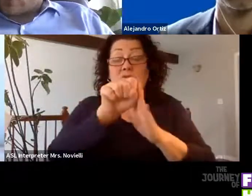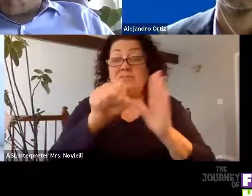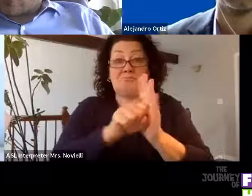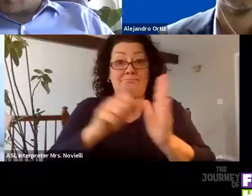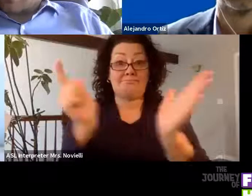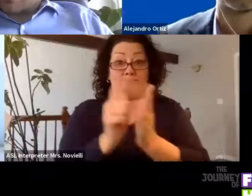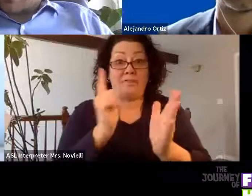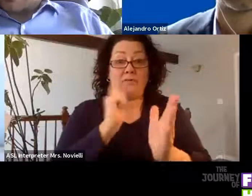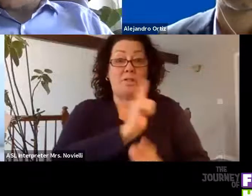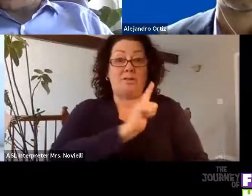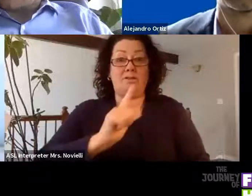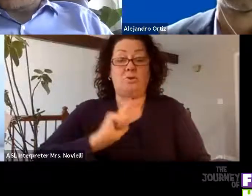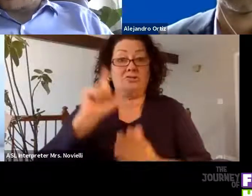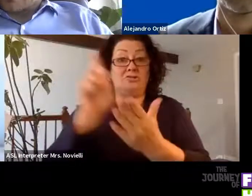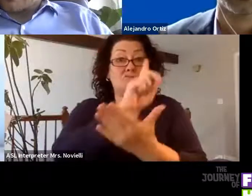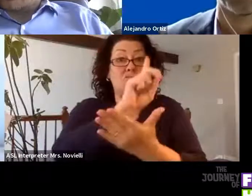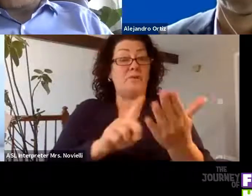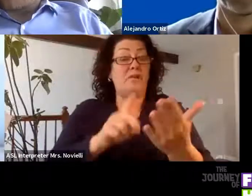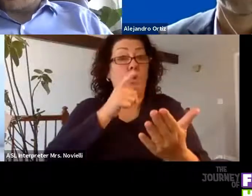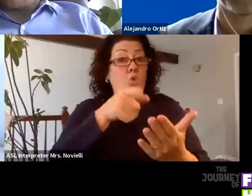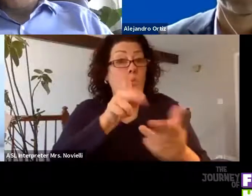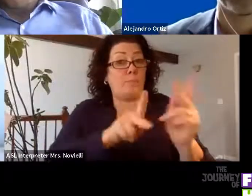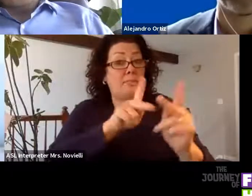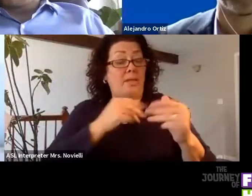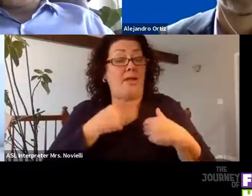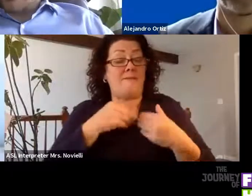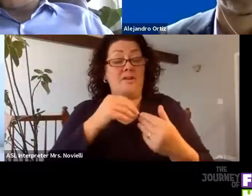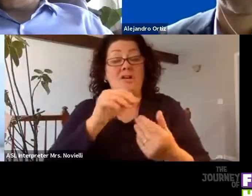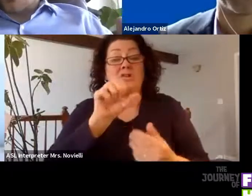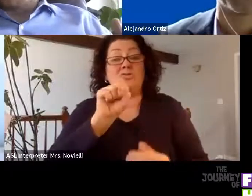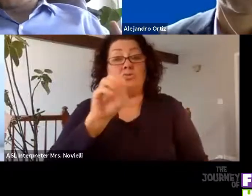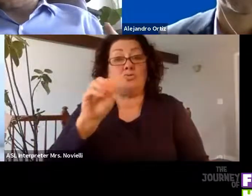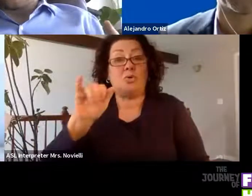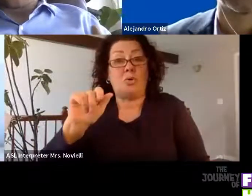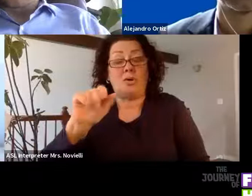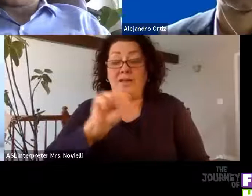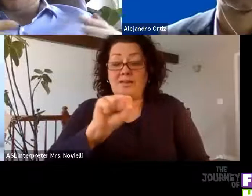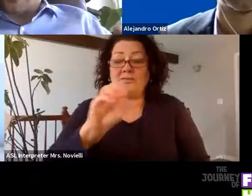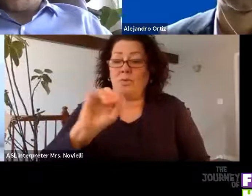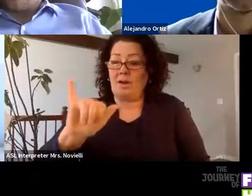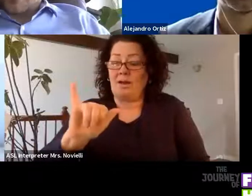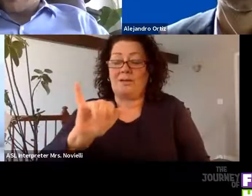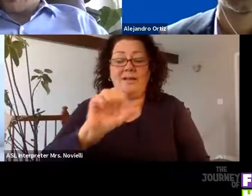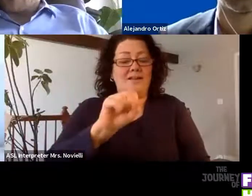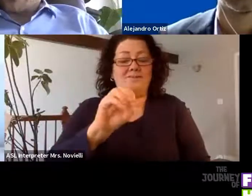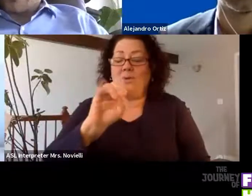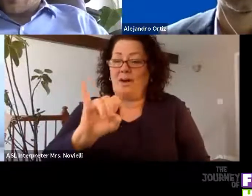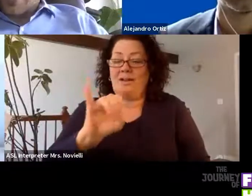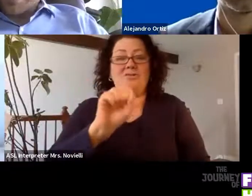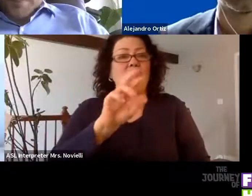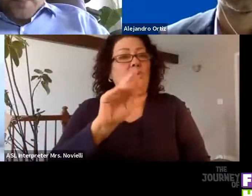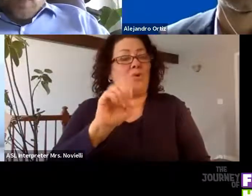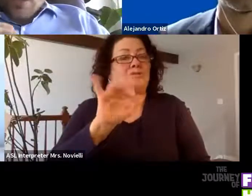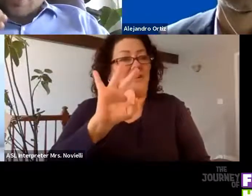for landlords to discriminate against tenants with a source of income. But nonetheless, we have received just a litany of complaints over the